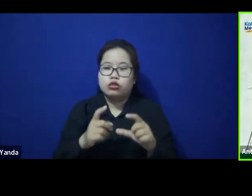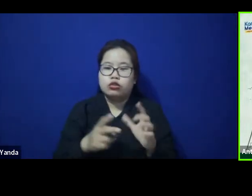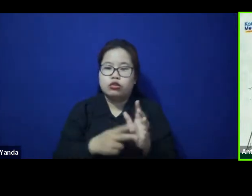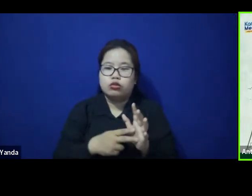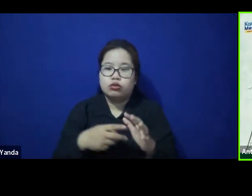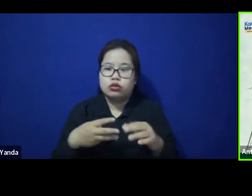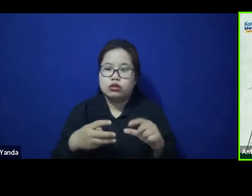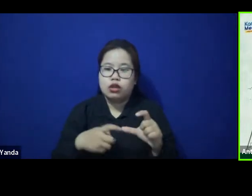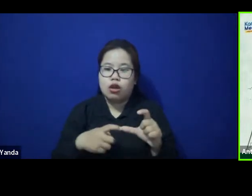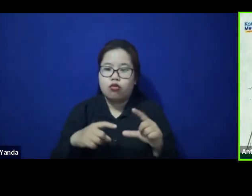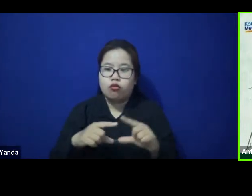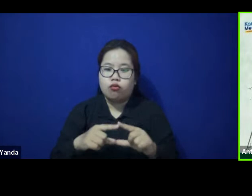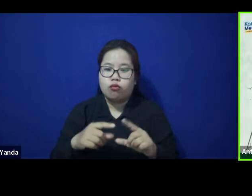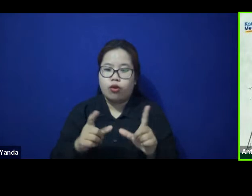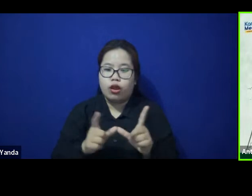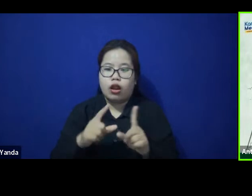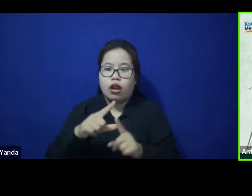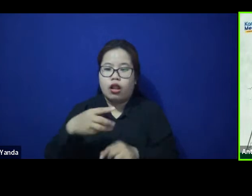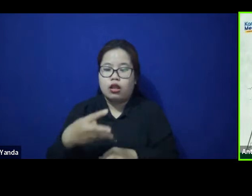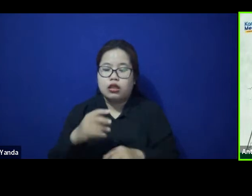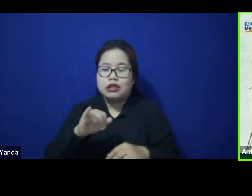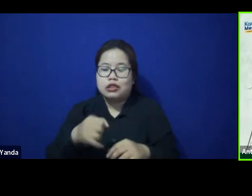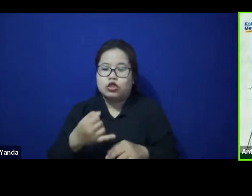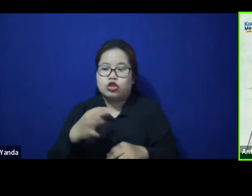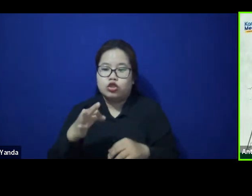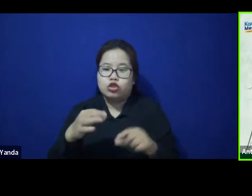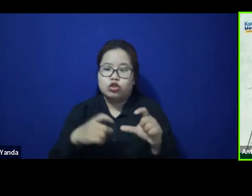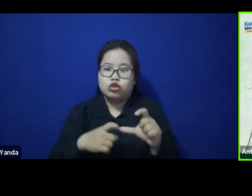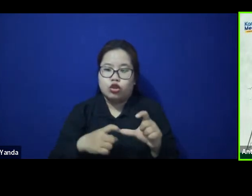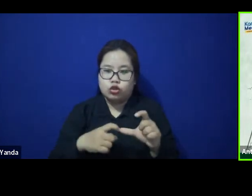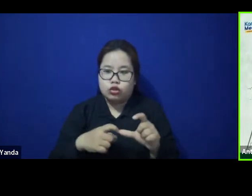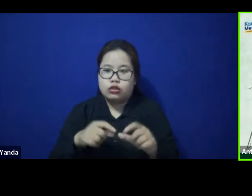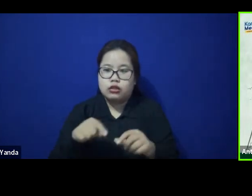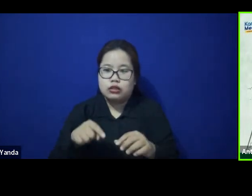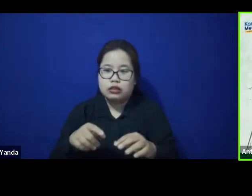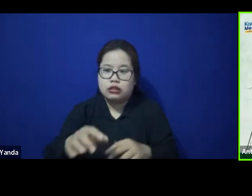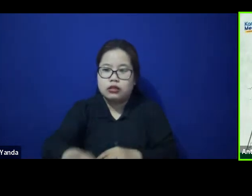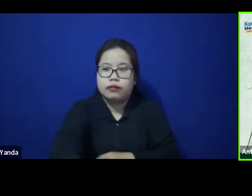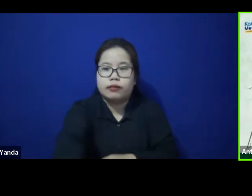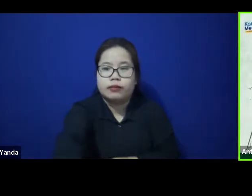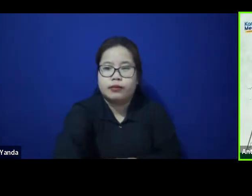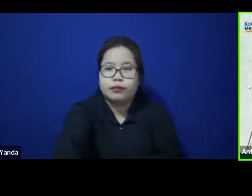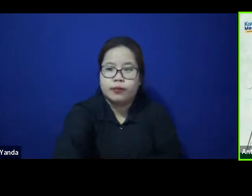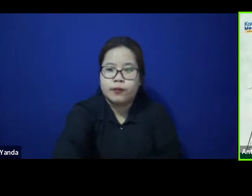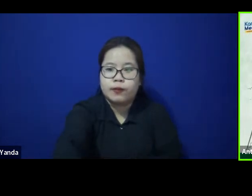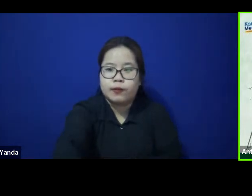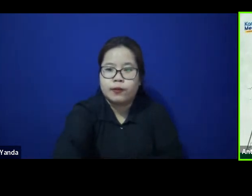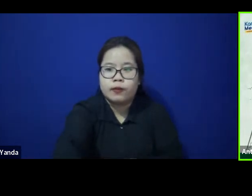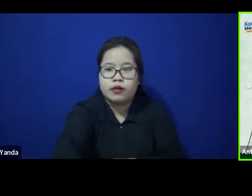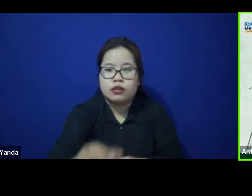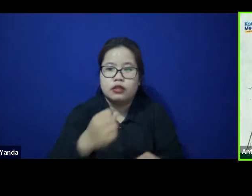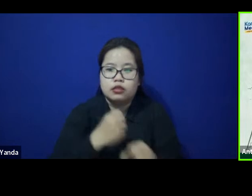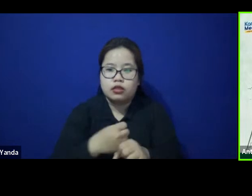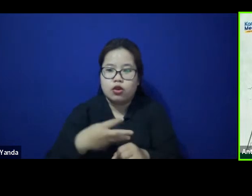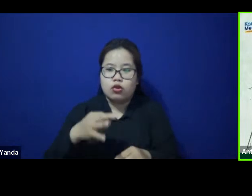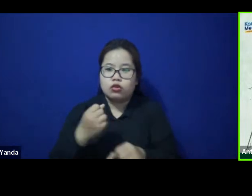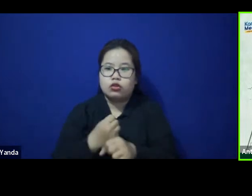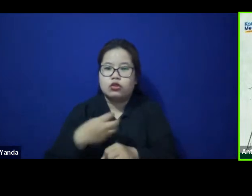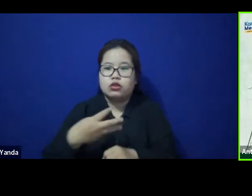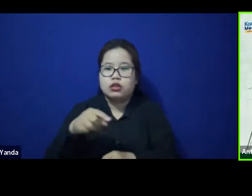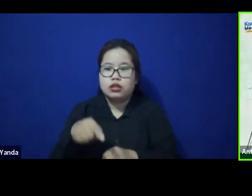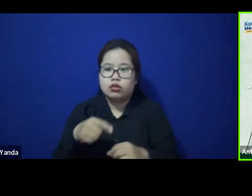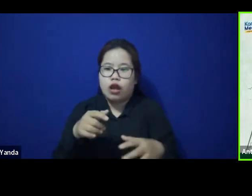very active in the advocacy for the rights of persons with disabilities from culturally and